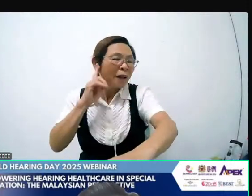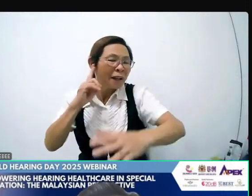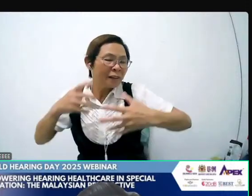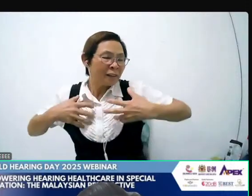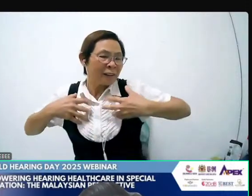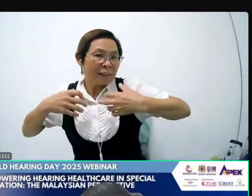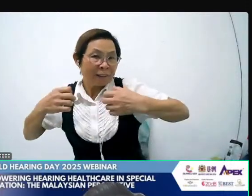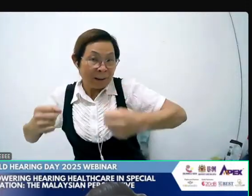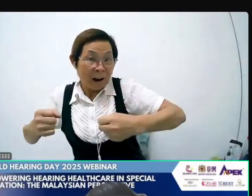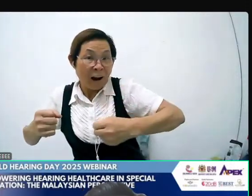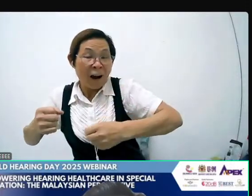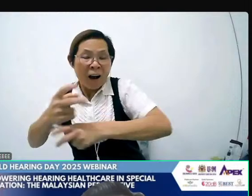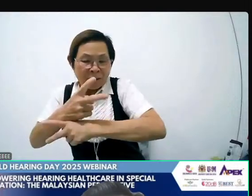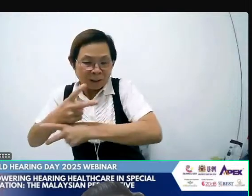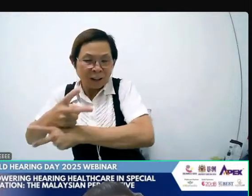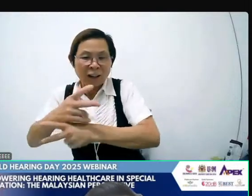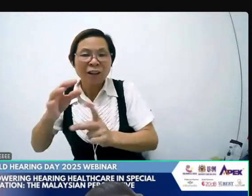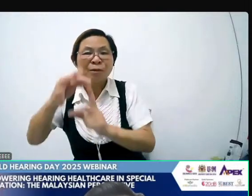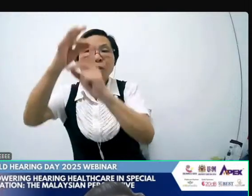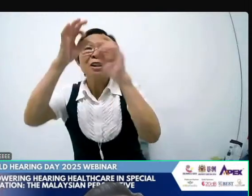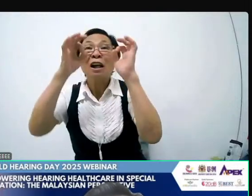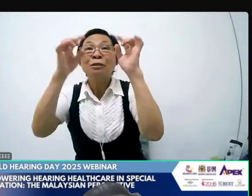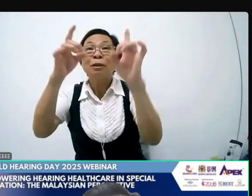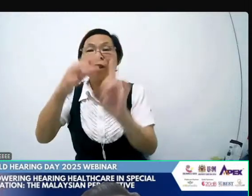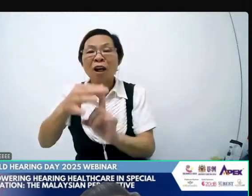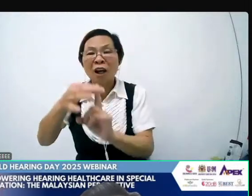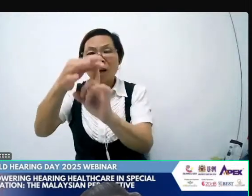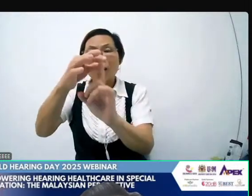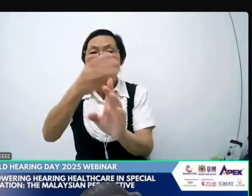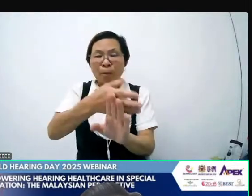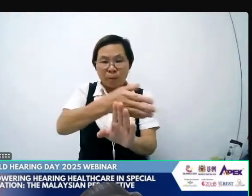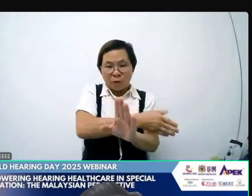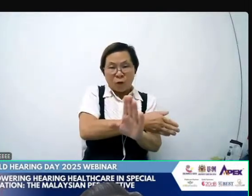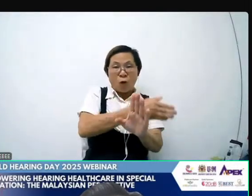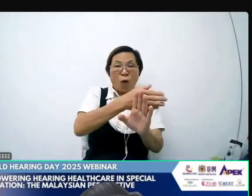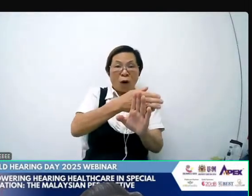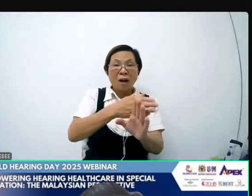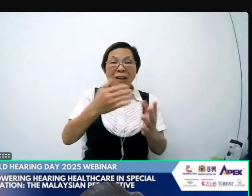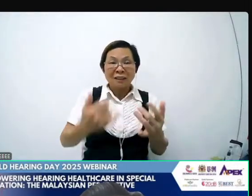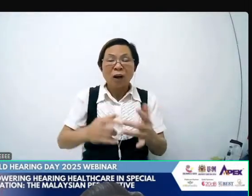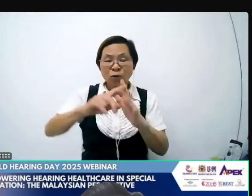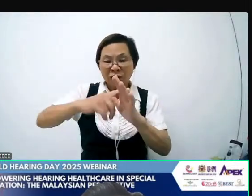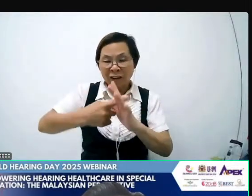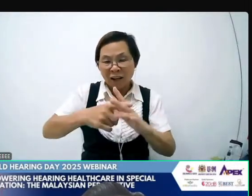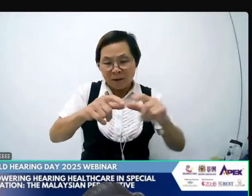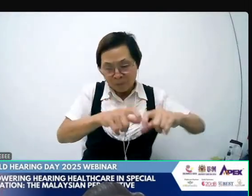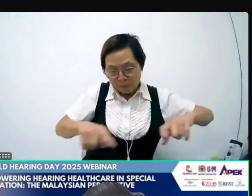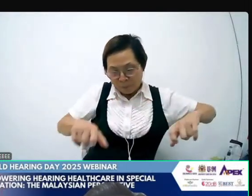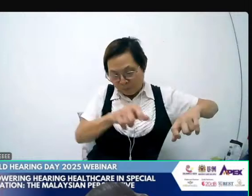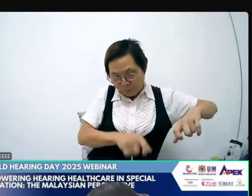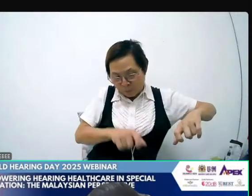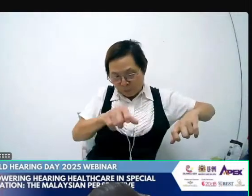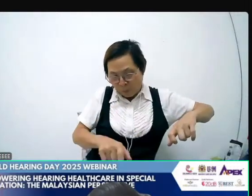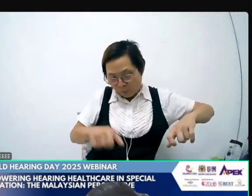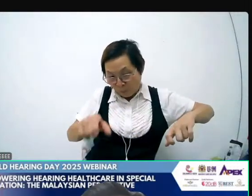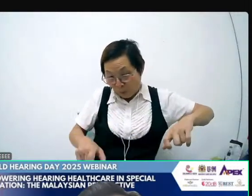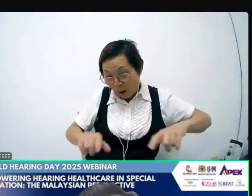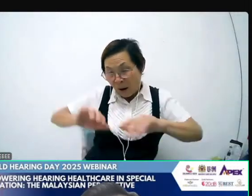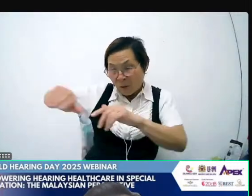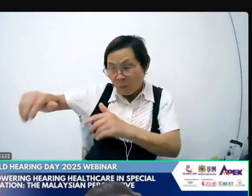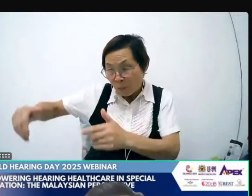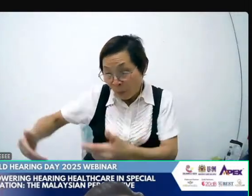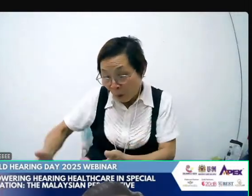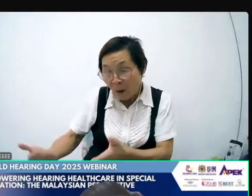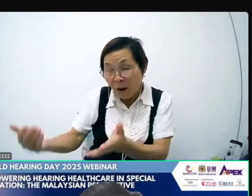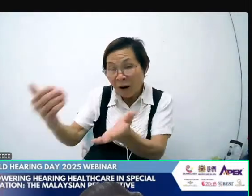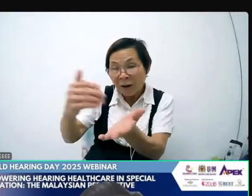in special educations. Okay, before we start our panelists, I would like to introduce again